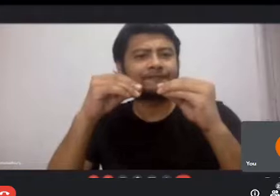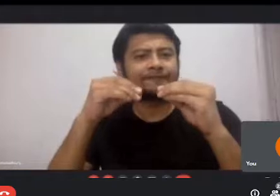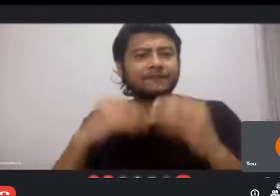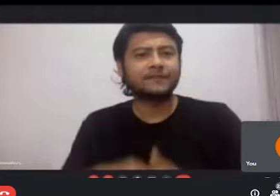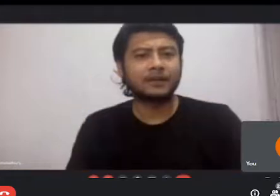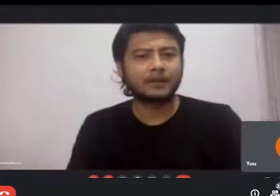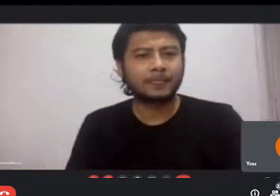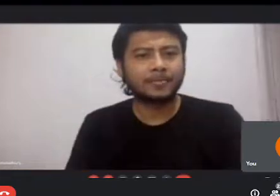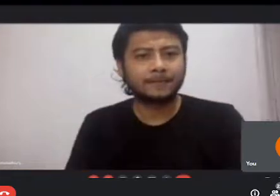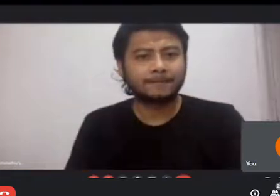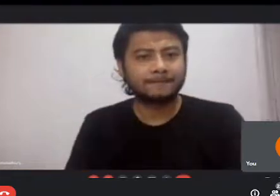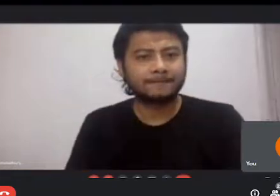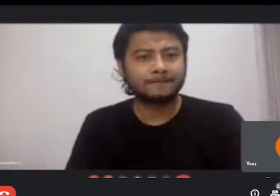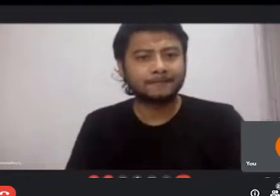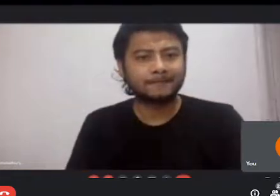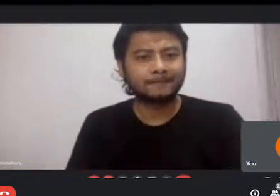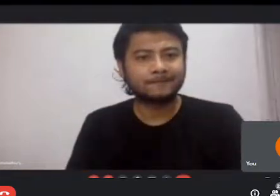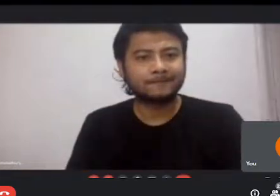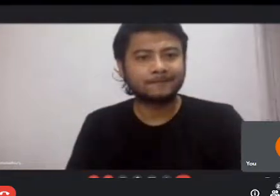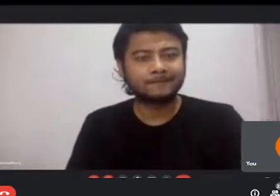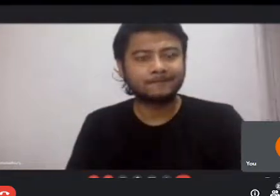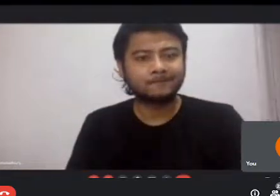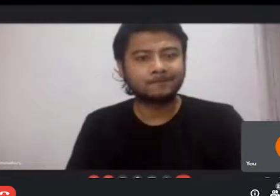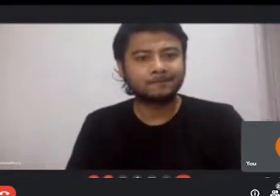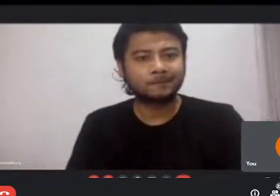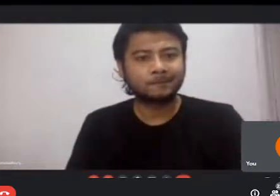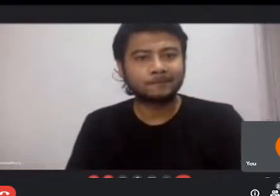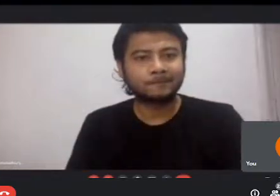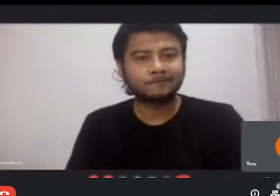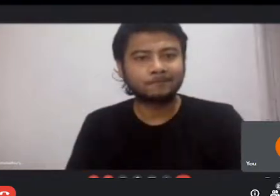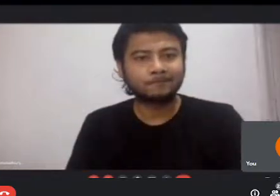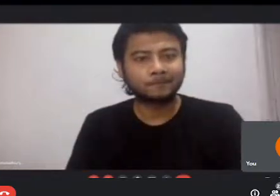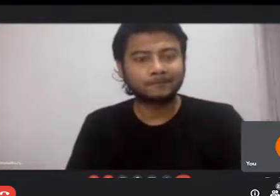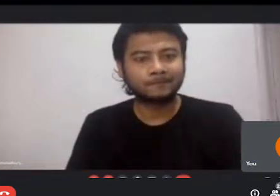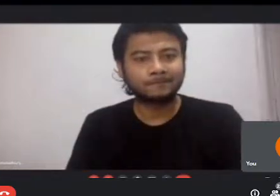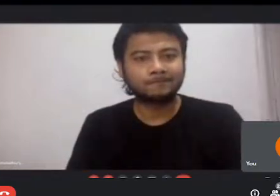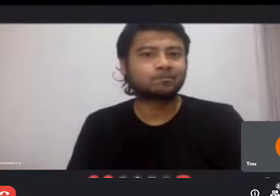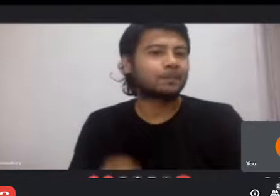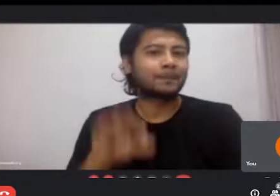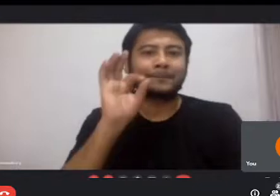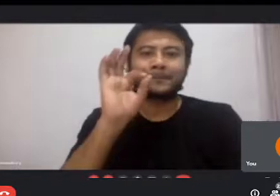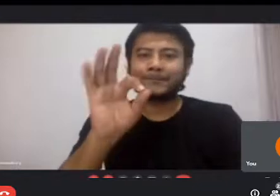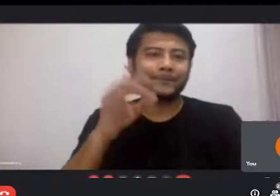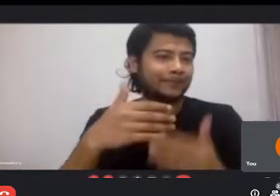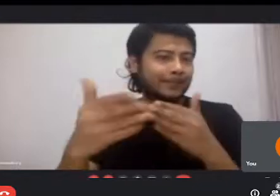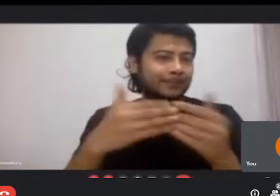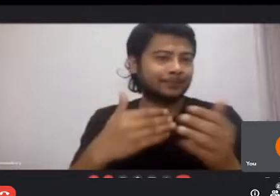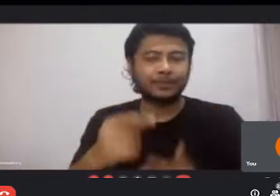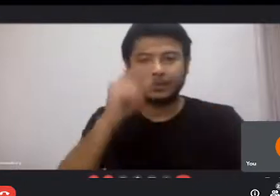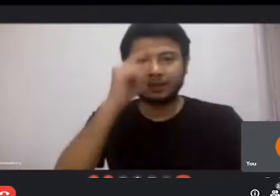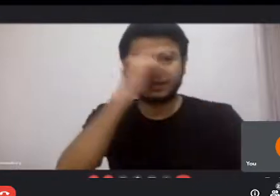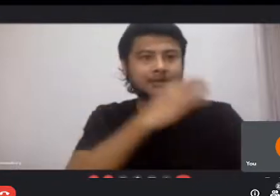we have my voice and the interpreter. That should be good enough.